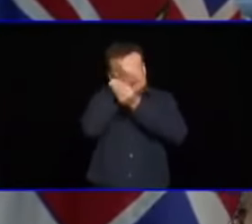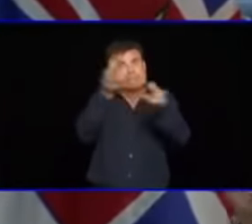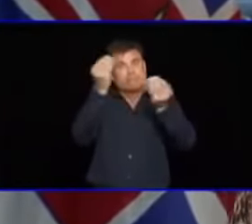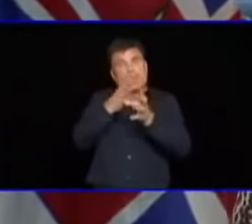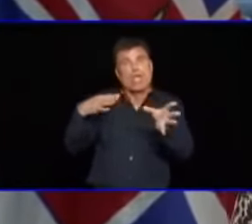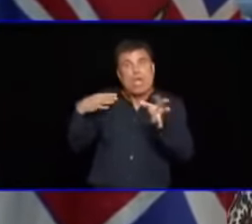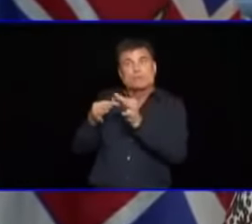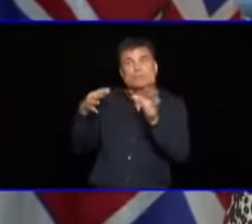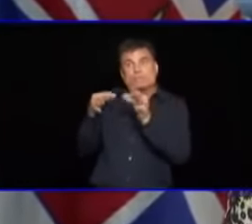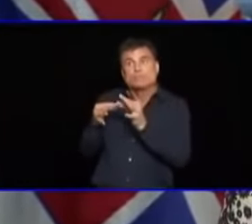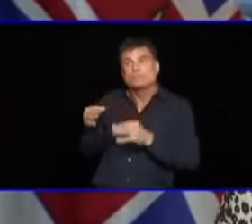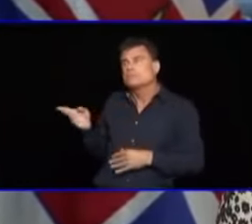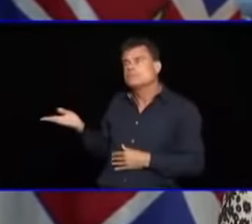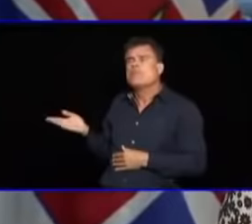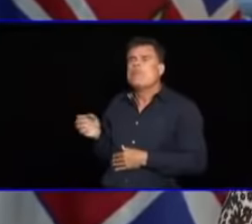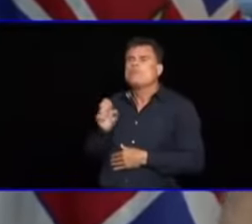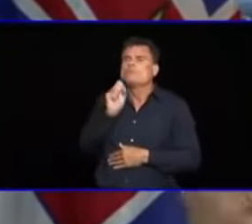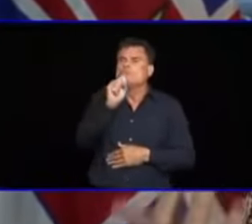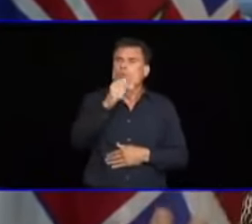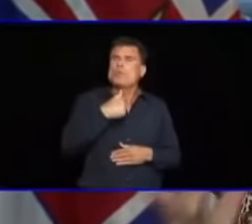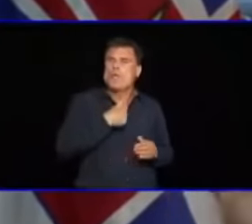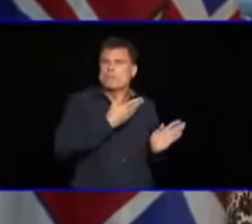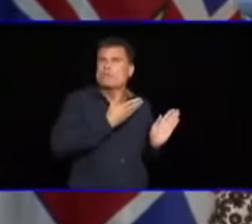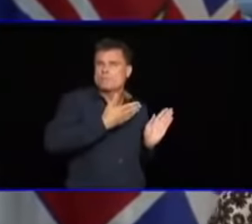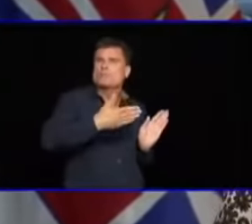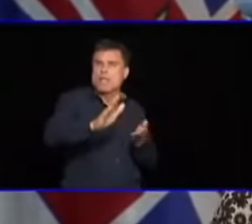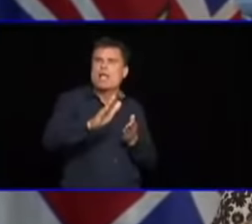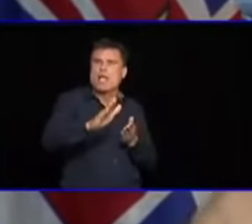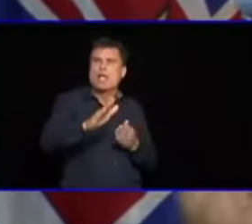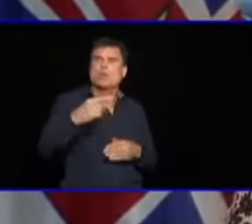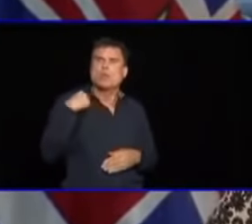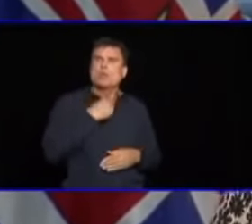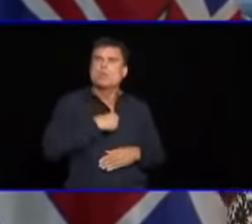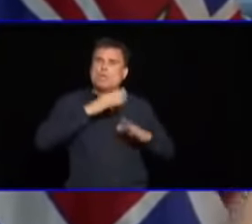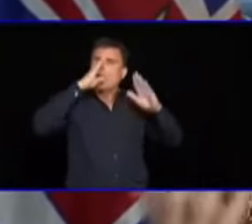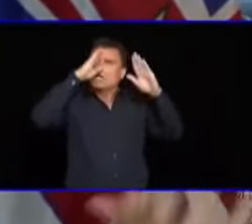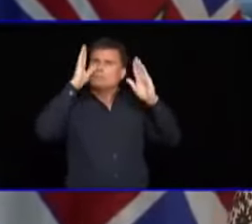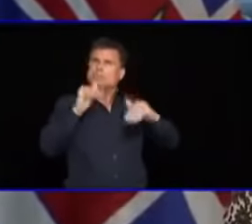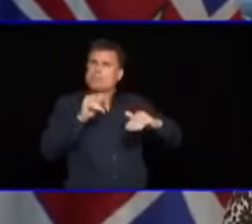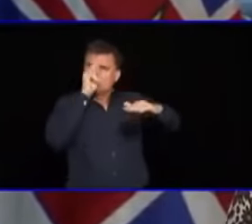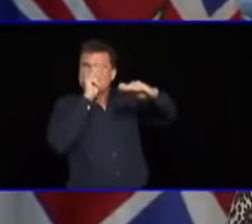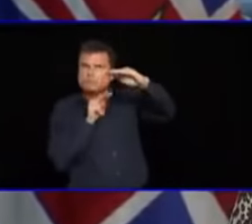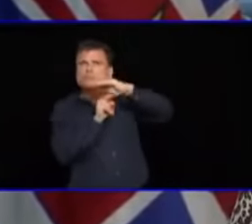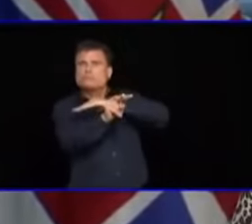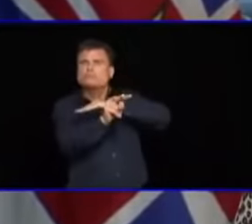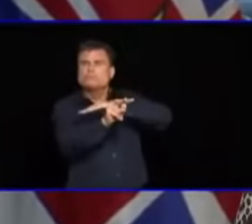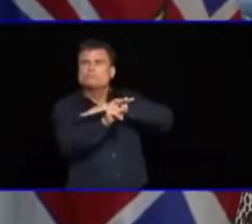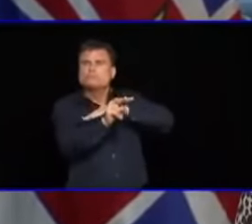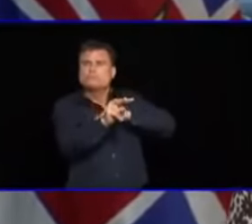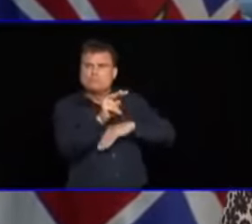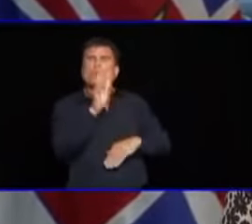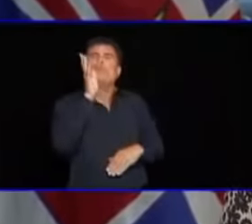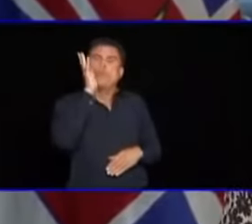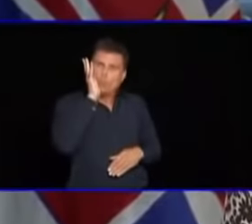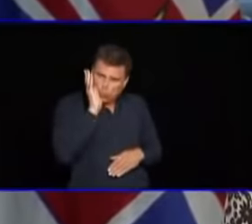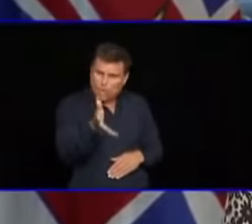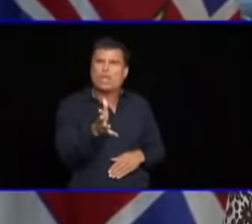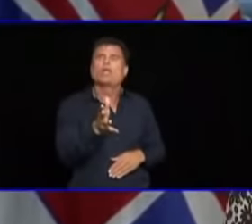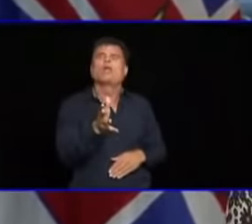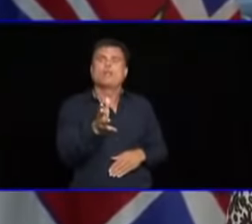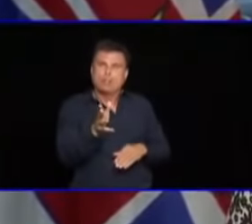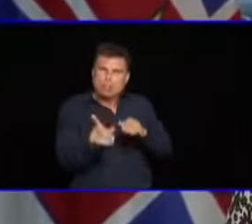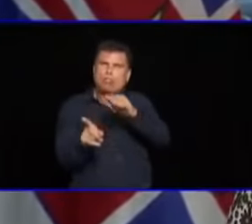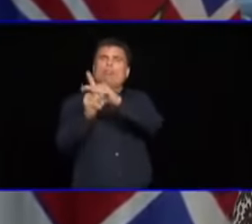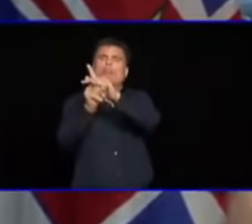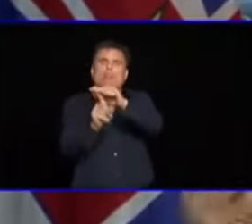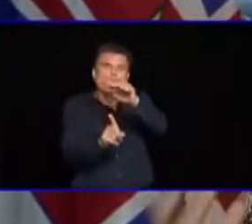be absolutely, we expect, because schools will be a reflection of the community, that there will be some people positive, both in